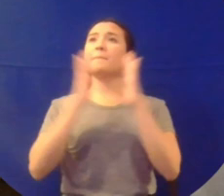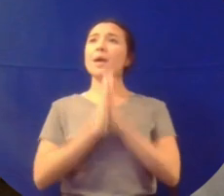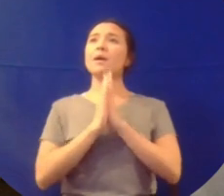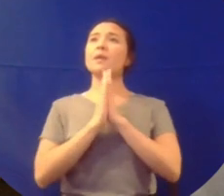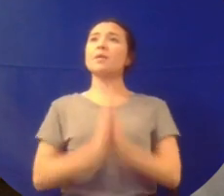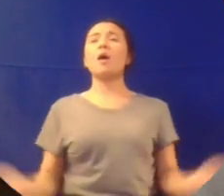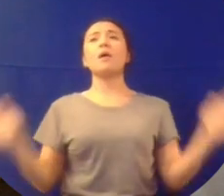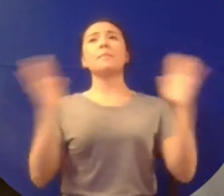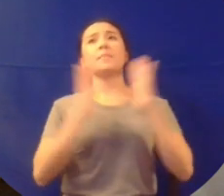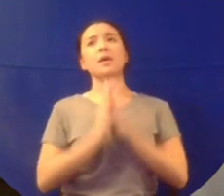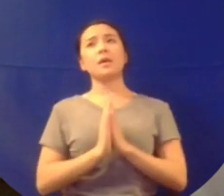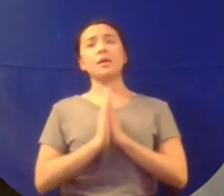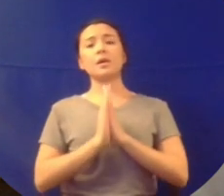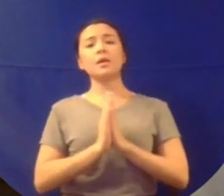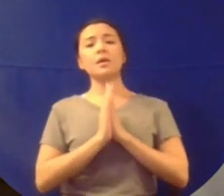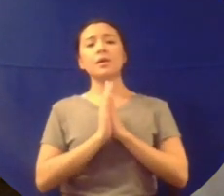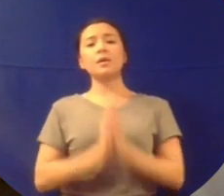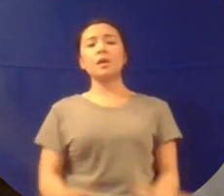ever.